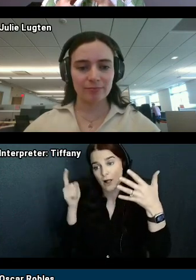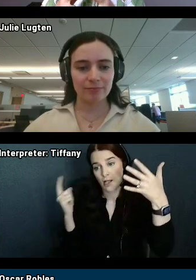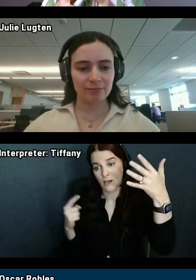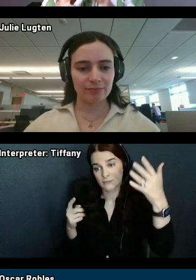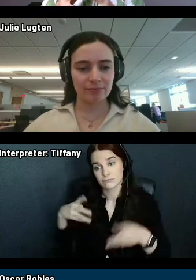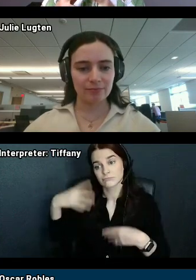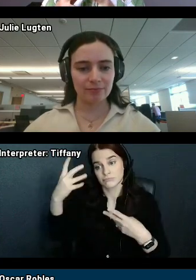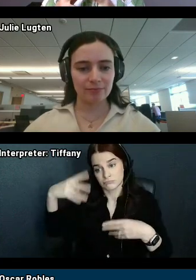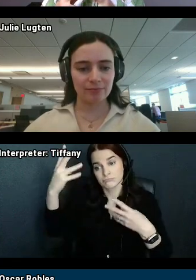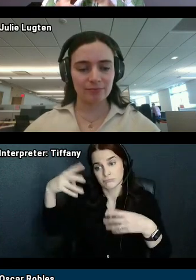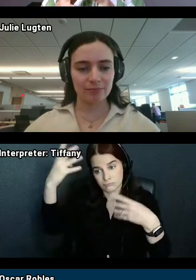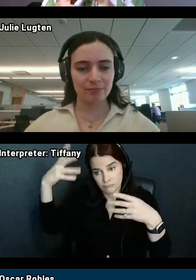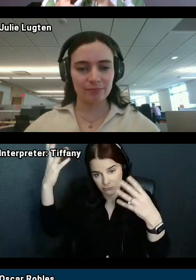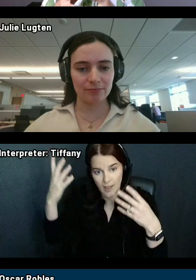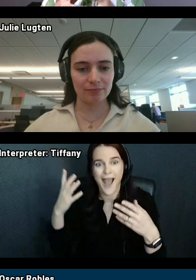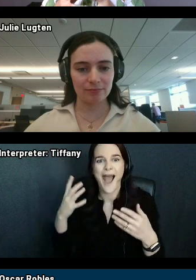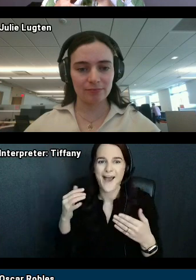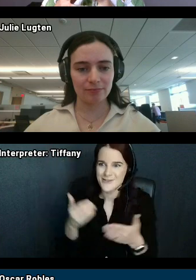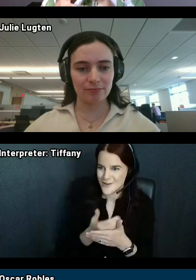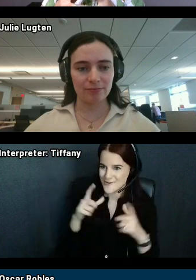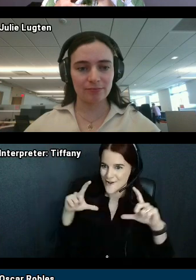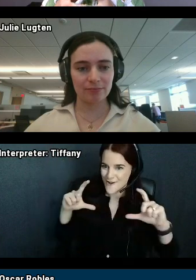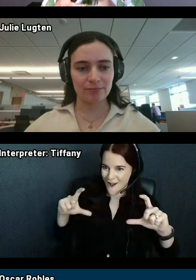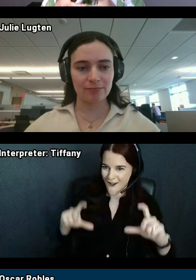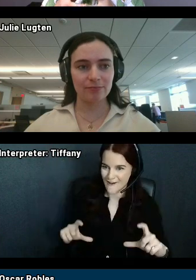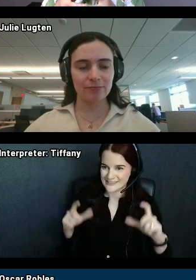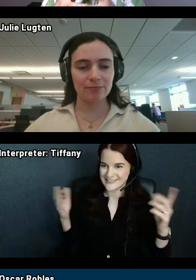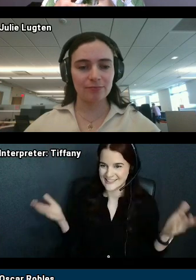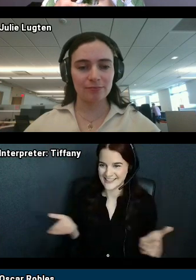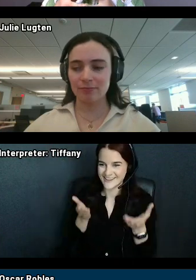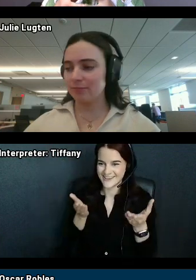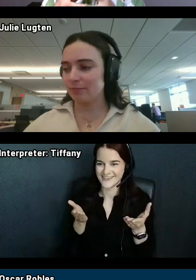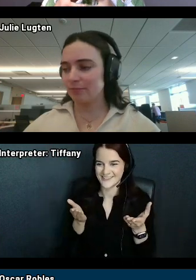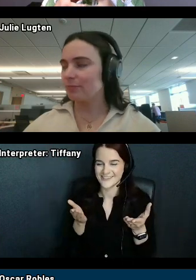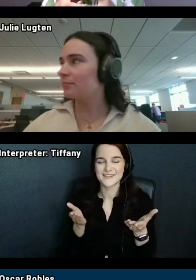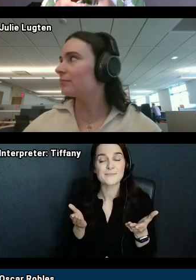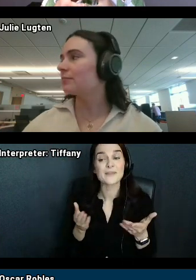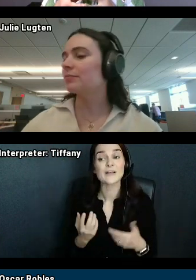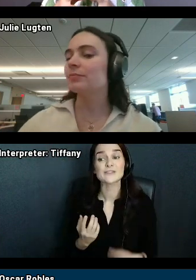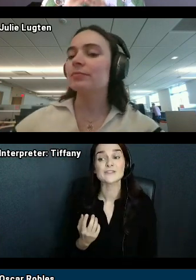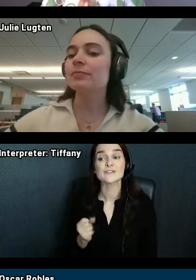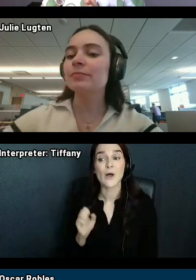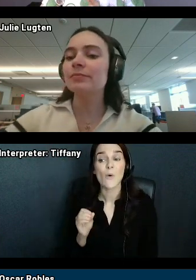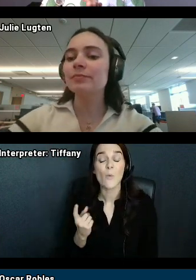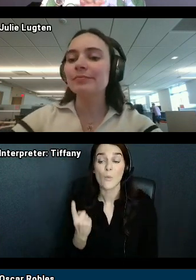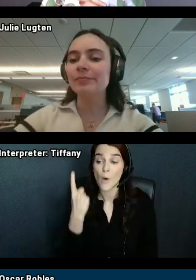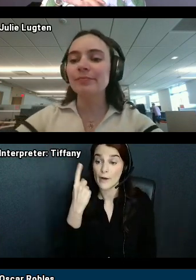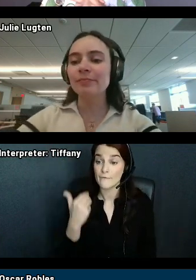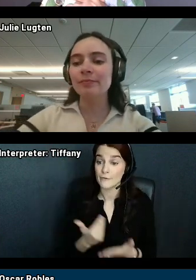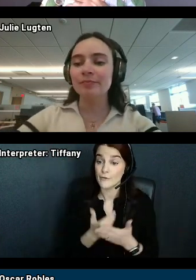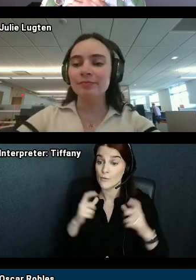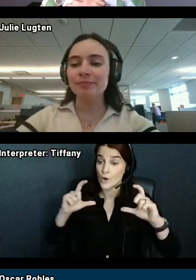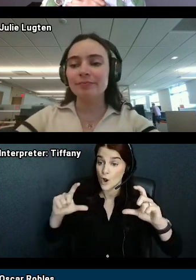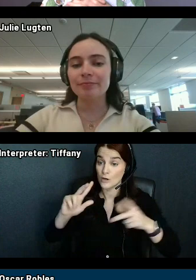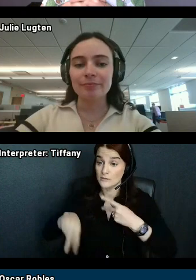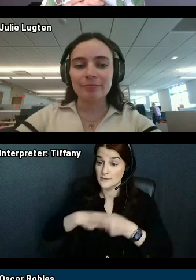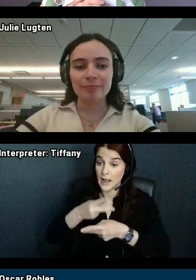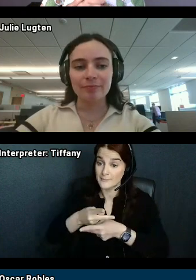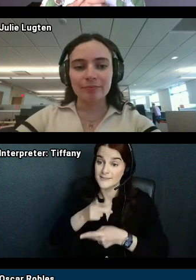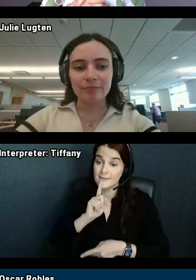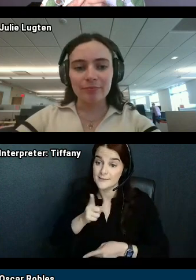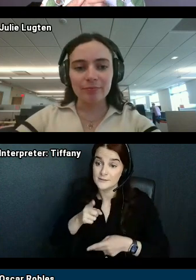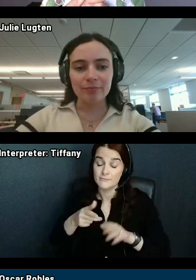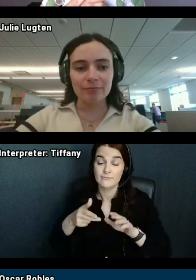going to get into my new cards here. So one of the new card types is